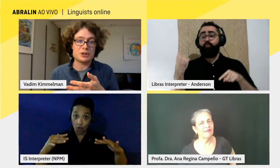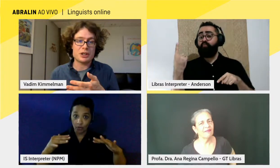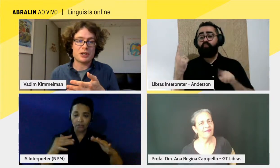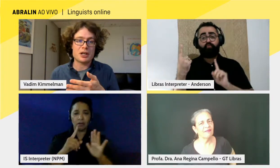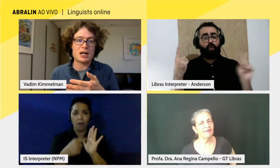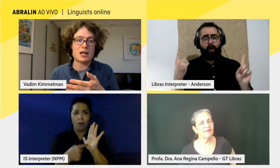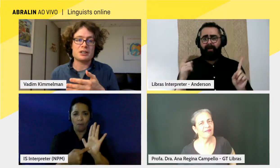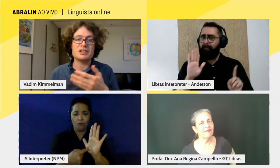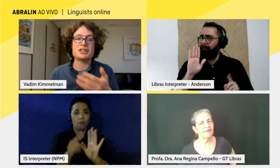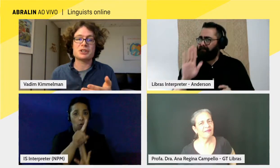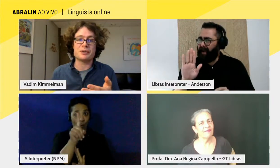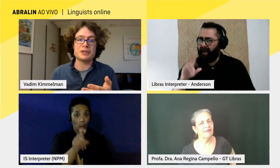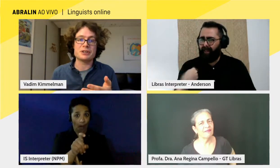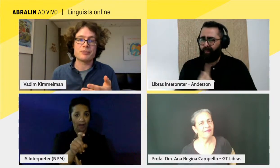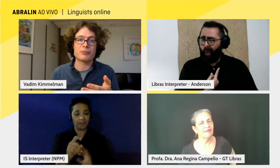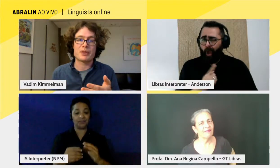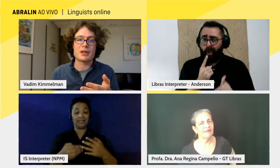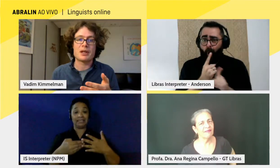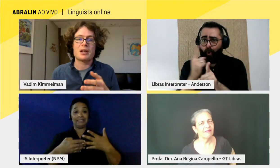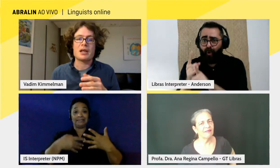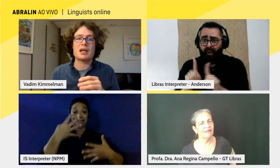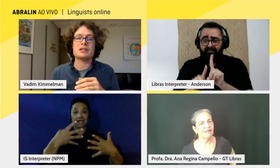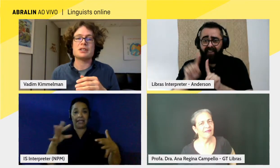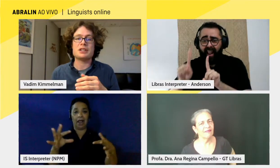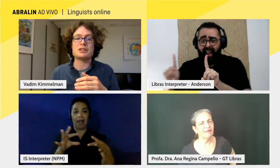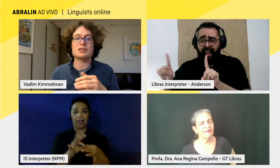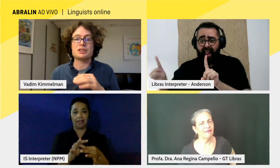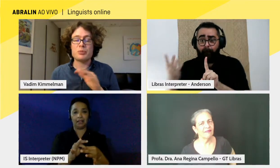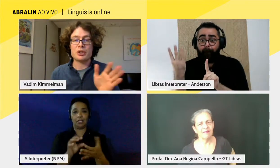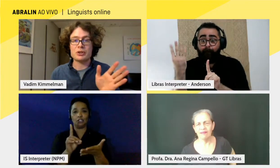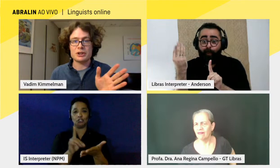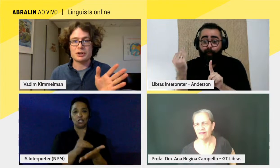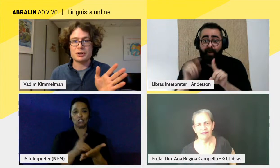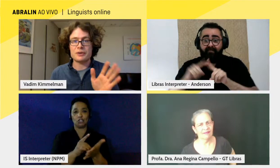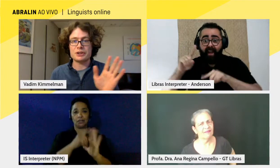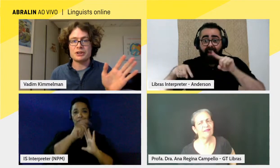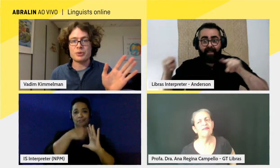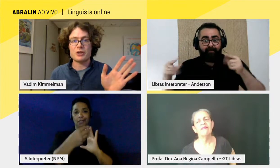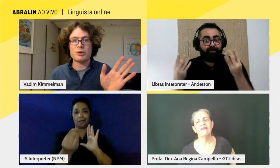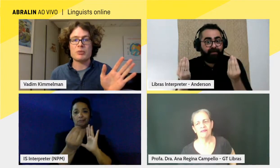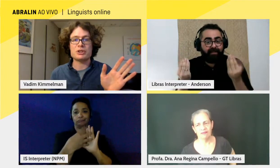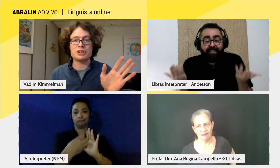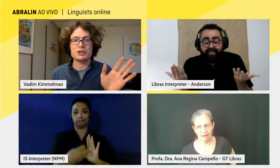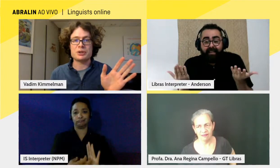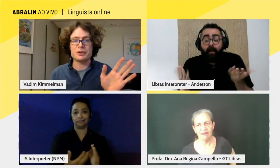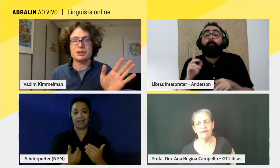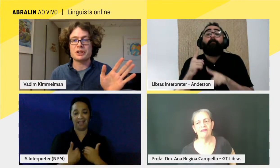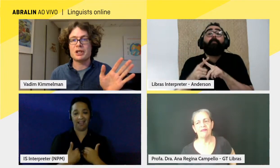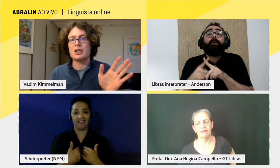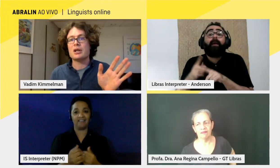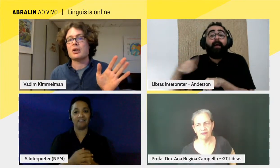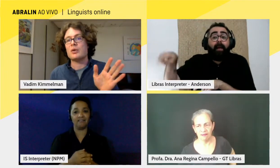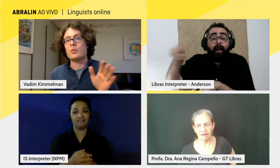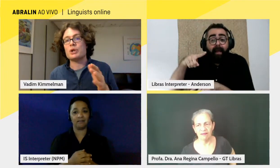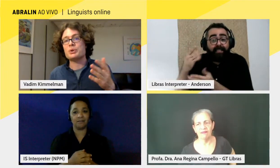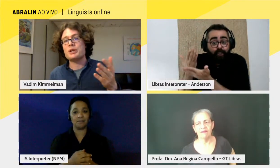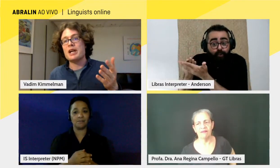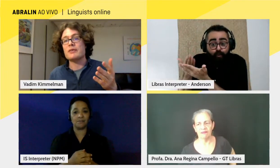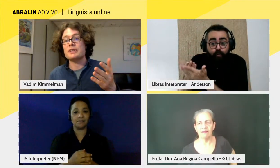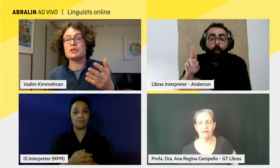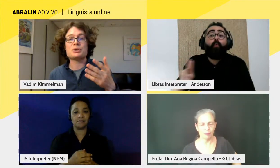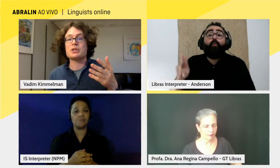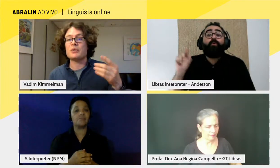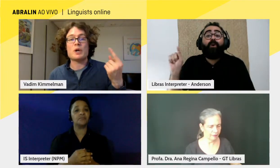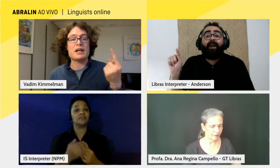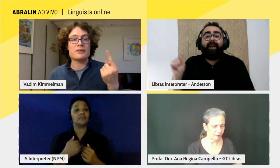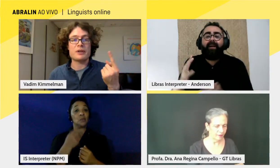they are using are dictionaries. And in typical dictionaries and typical published dictionaries, what you